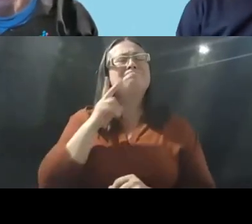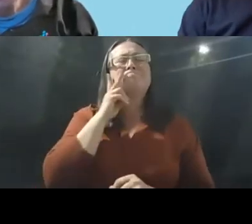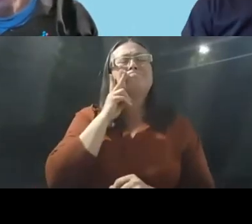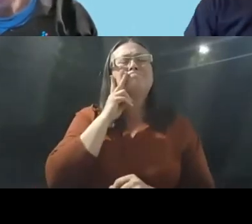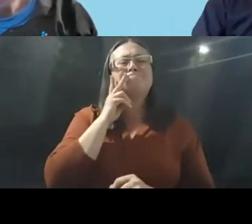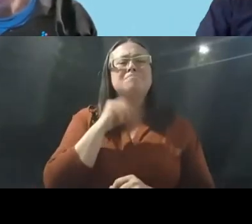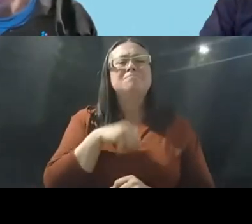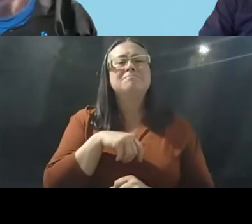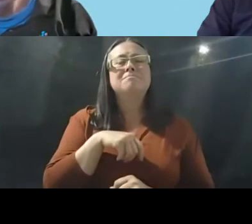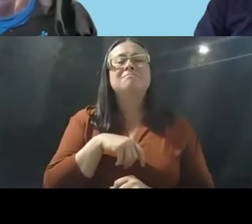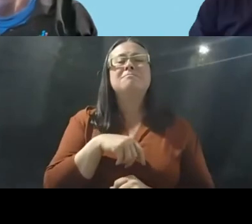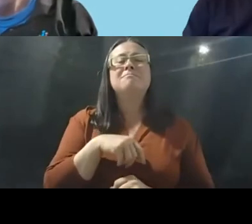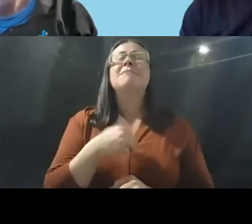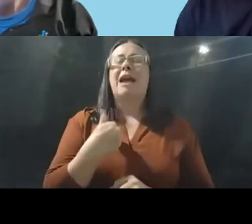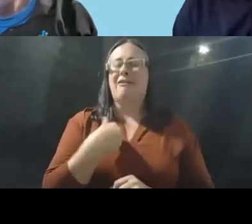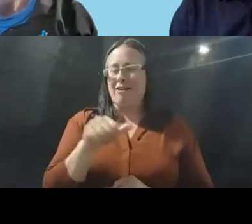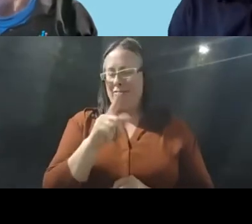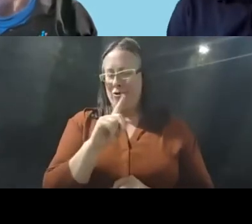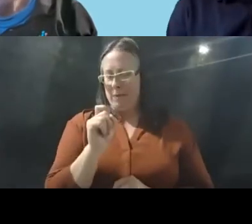Here's one.